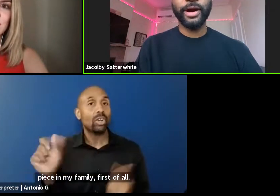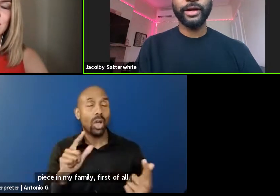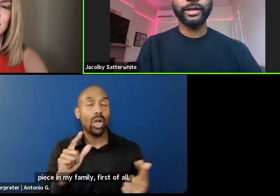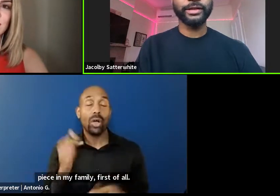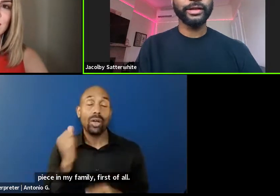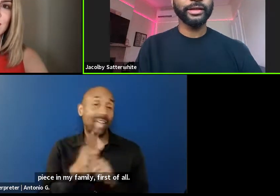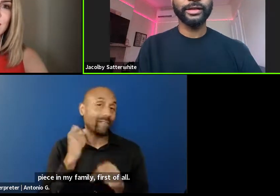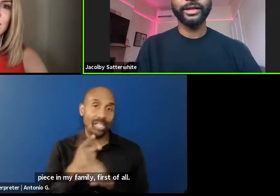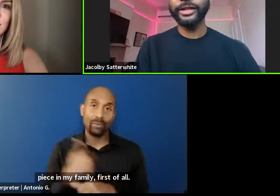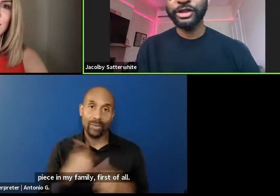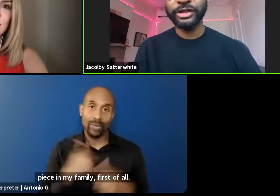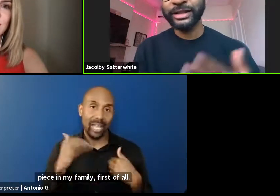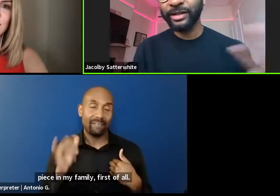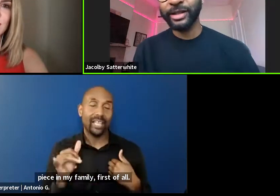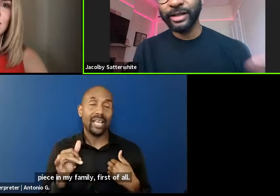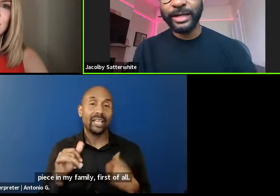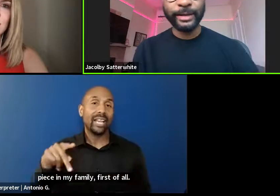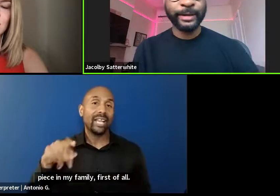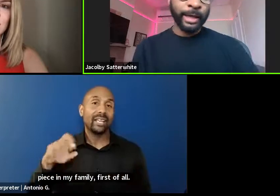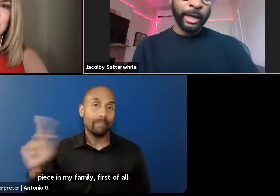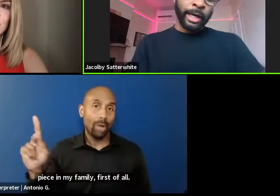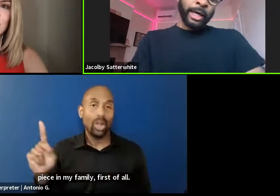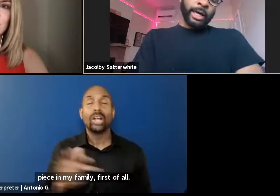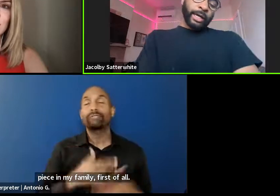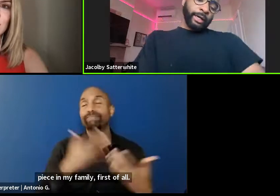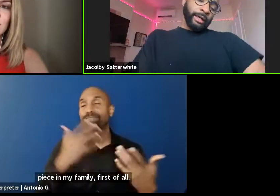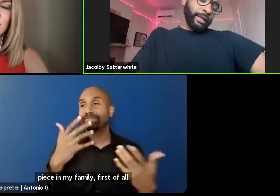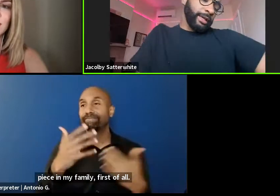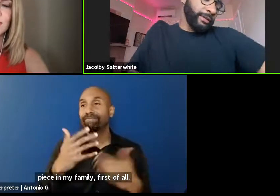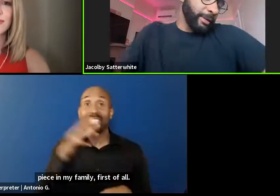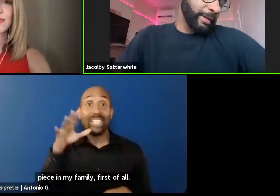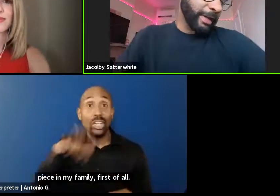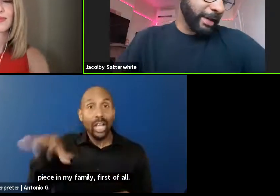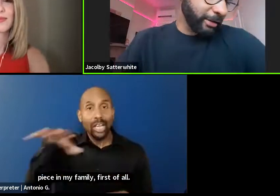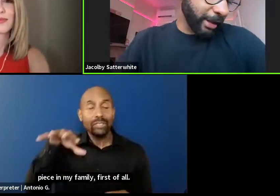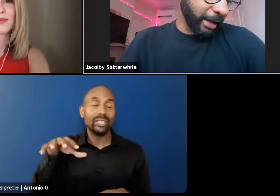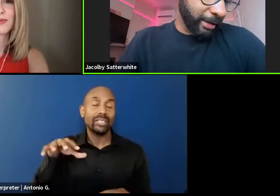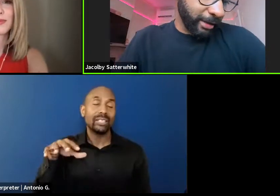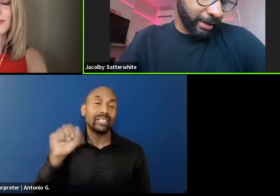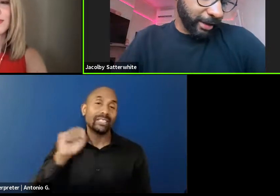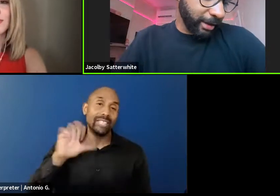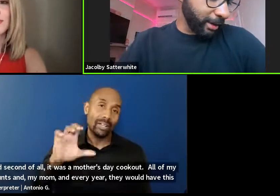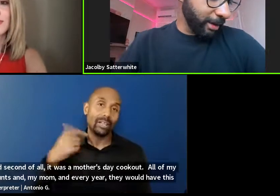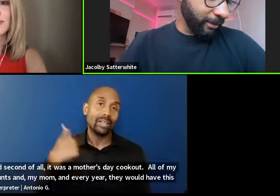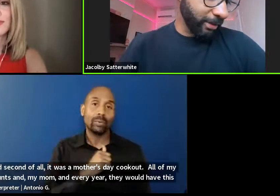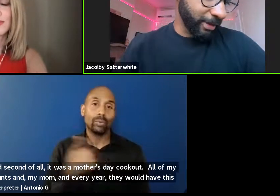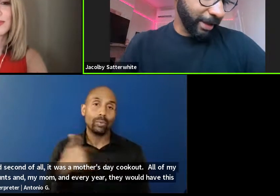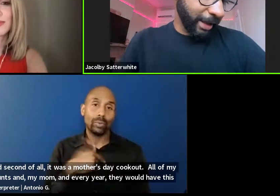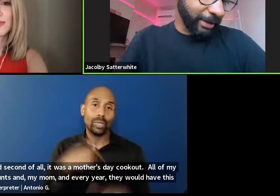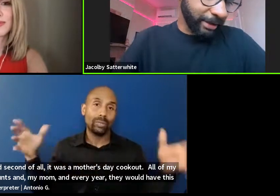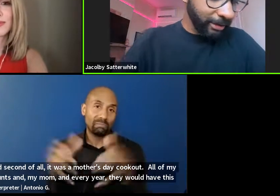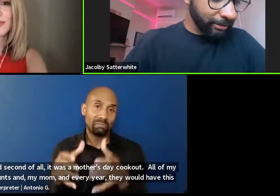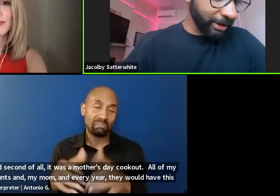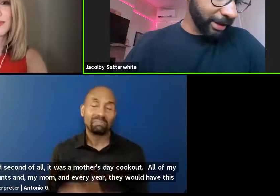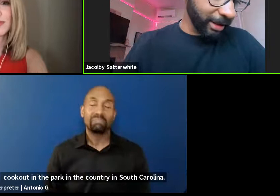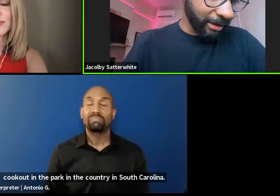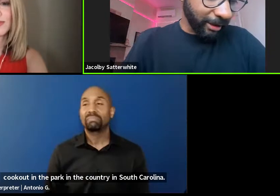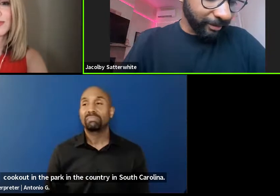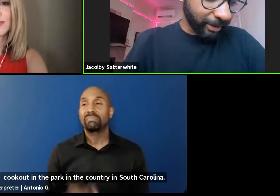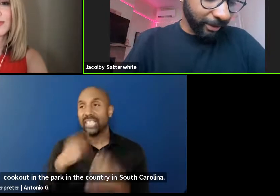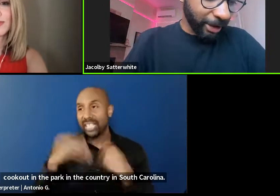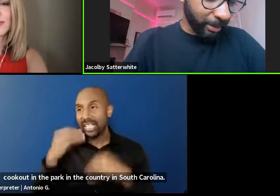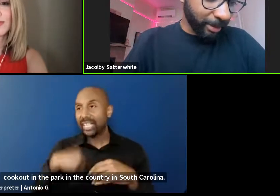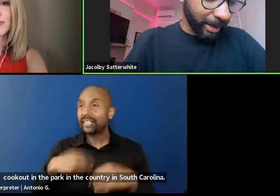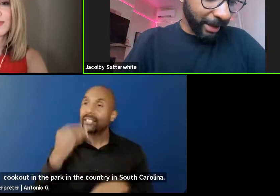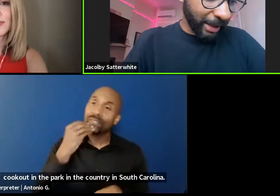the park in the country in South Carolina. We would congregate there and like eat food and dance. And it was just like, you